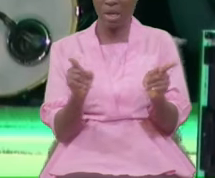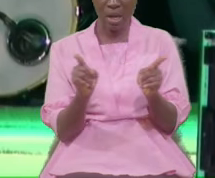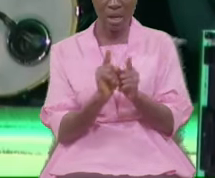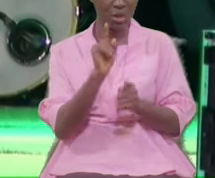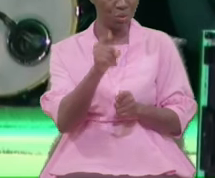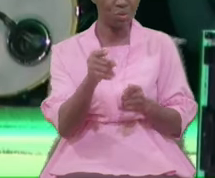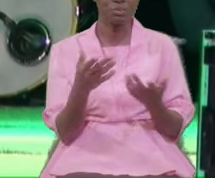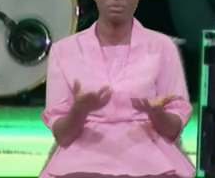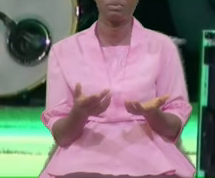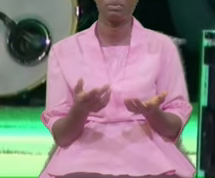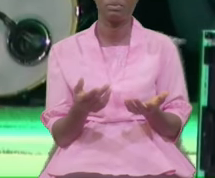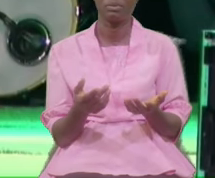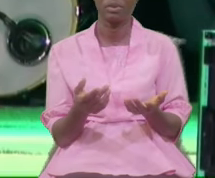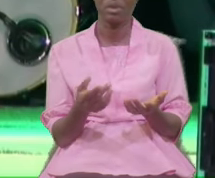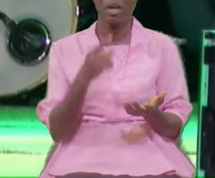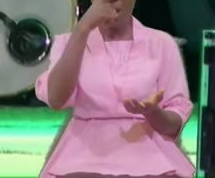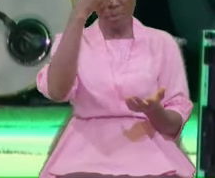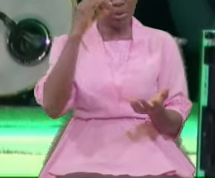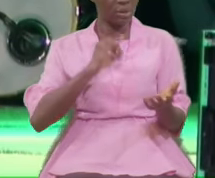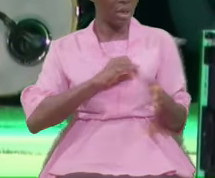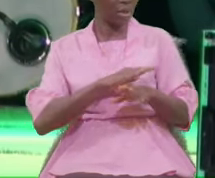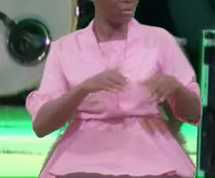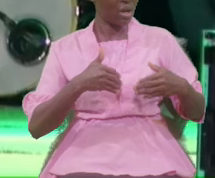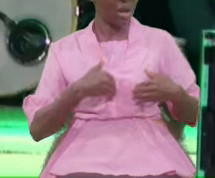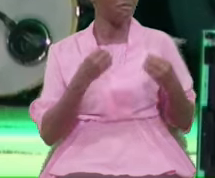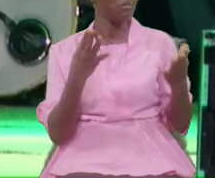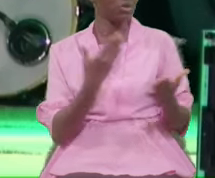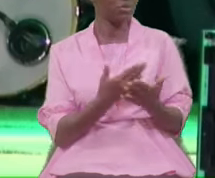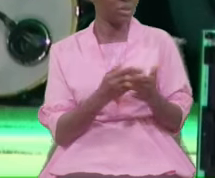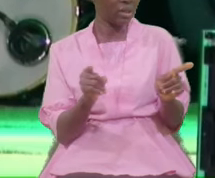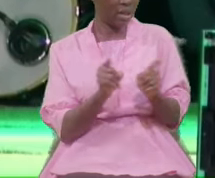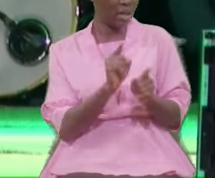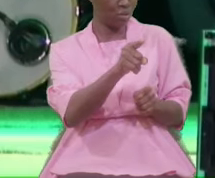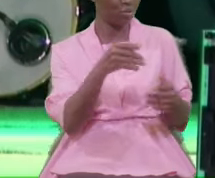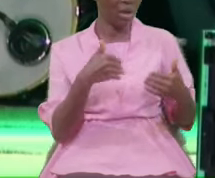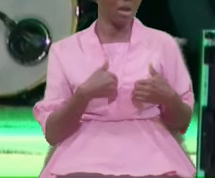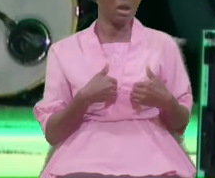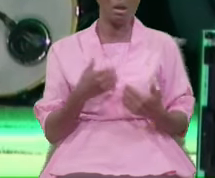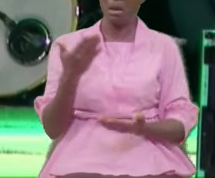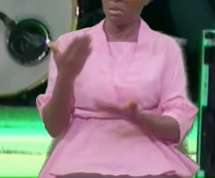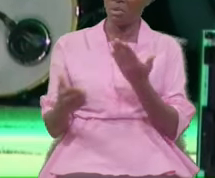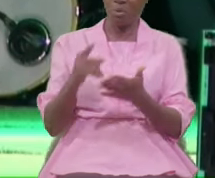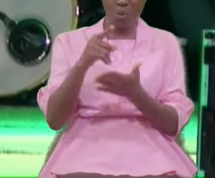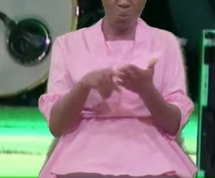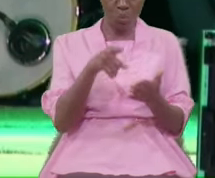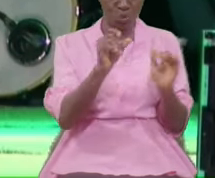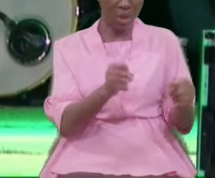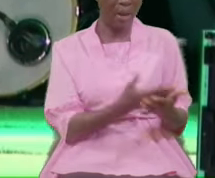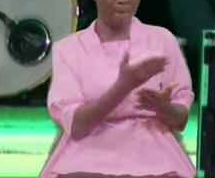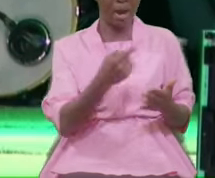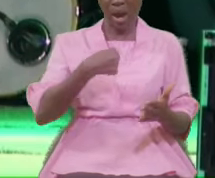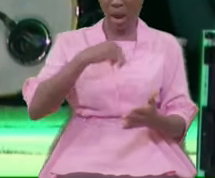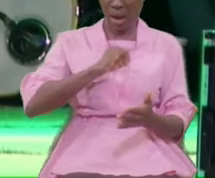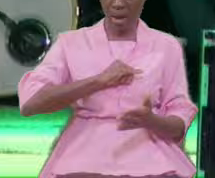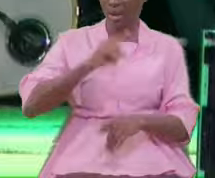money because I have as much money as you have may what you can bu I cannot bu